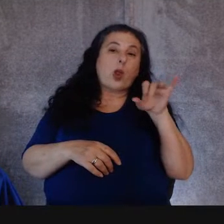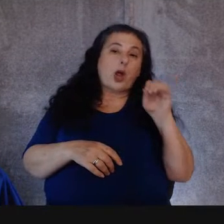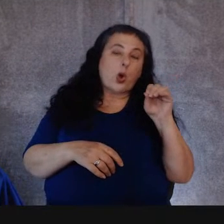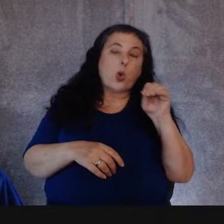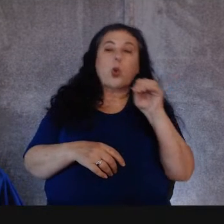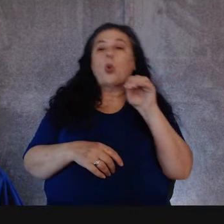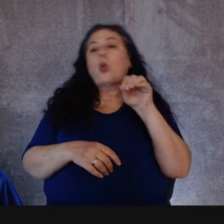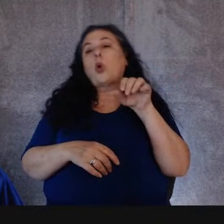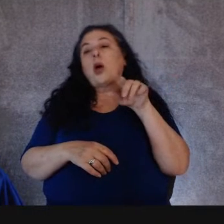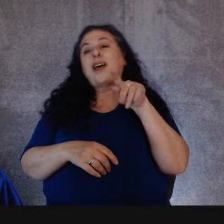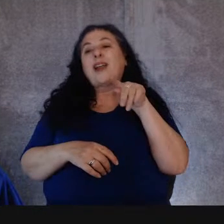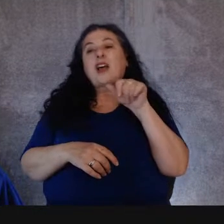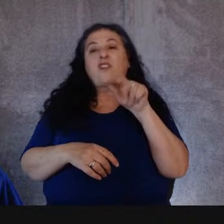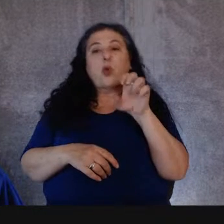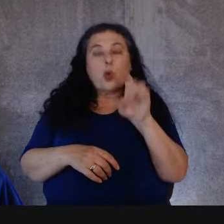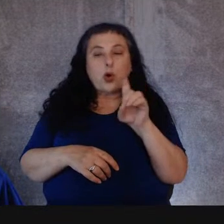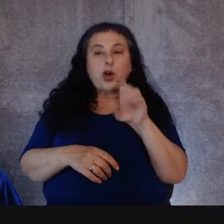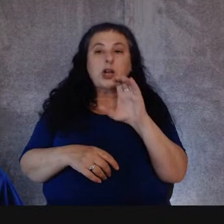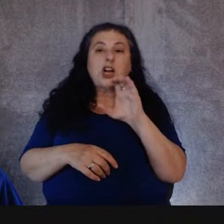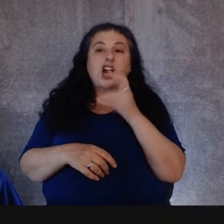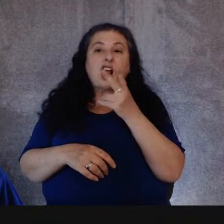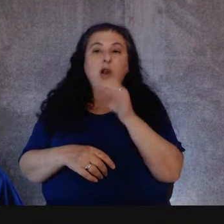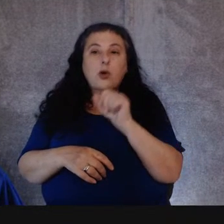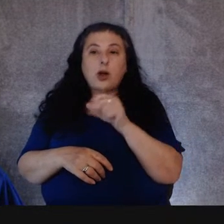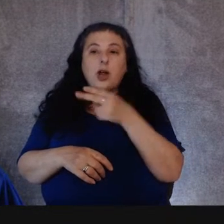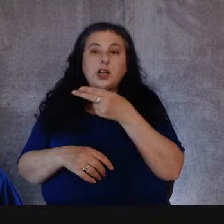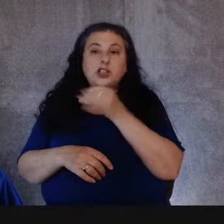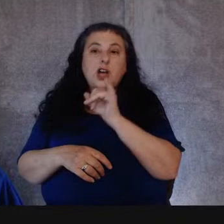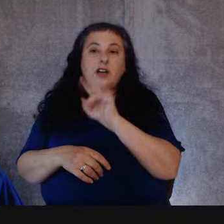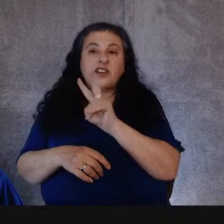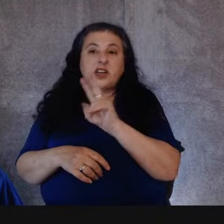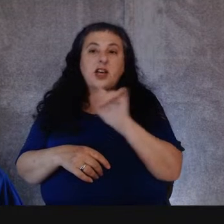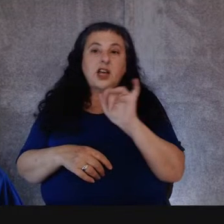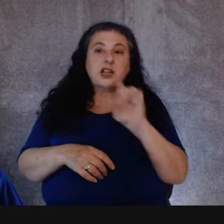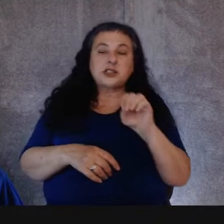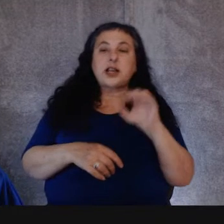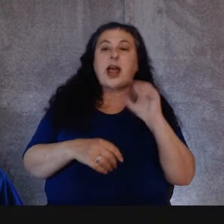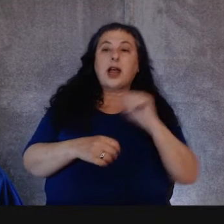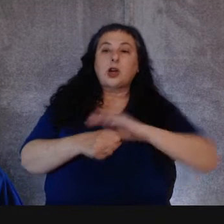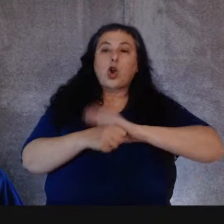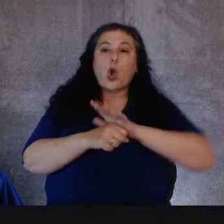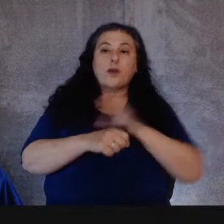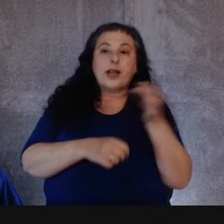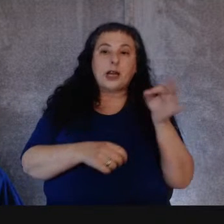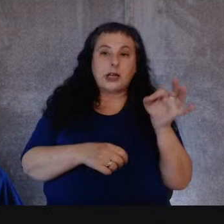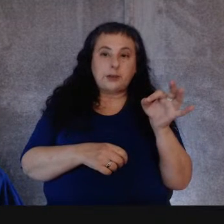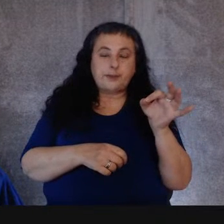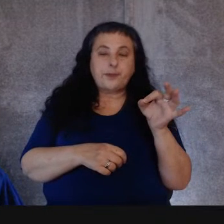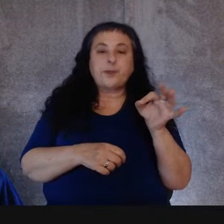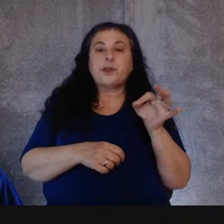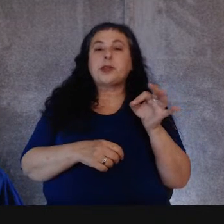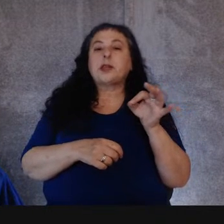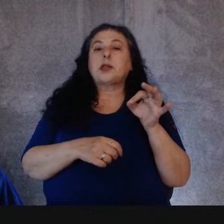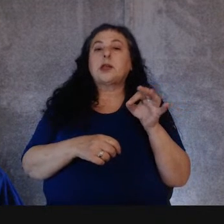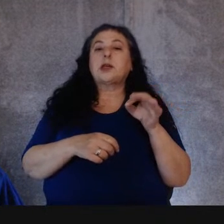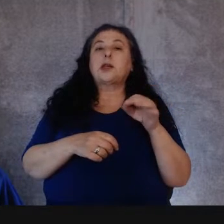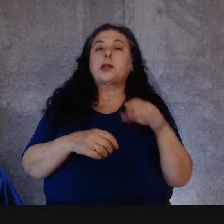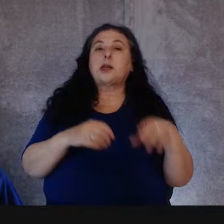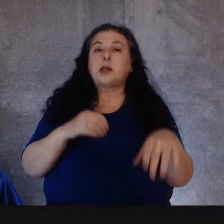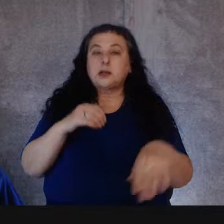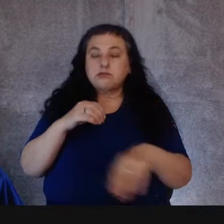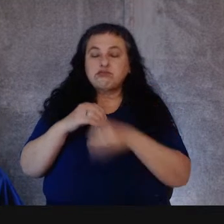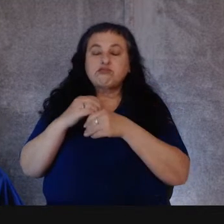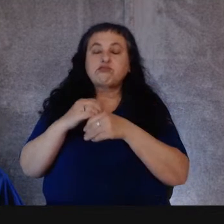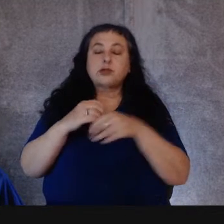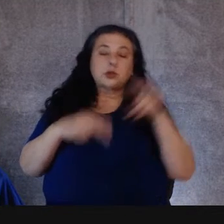typhoid, cholera, HIV, AIDS, and COVID-19. In addition to examining the impact disease has